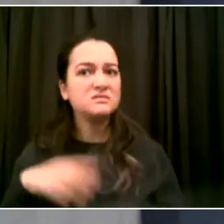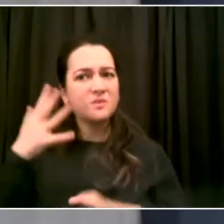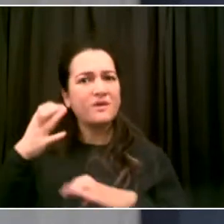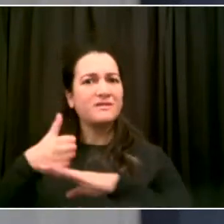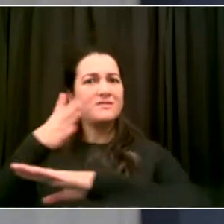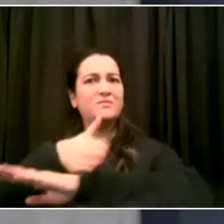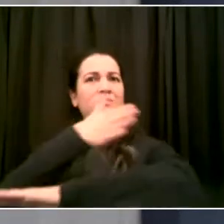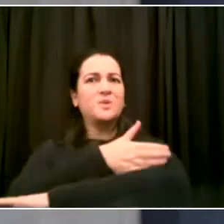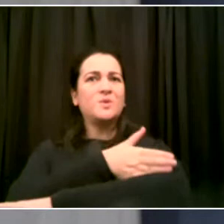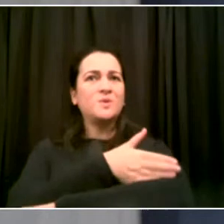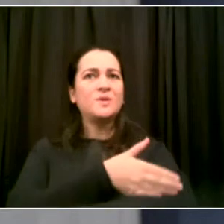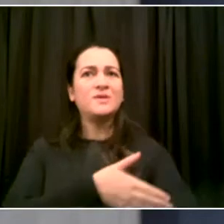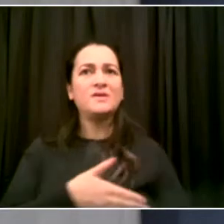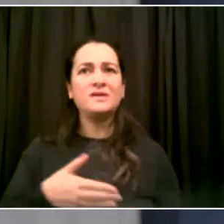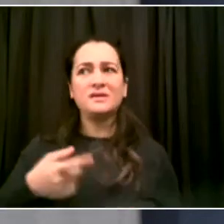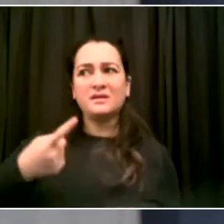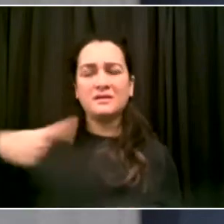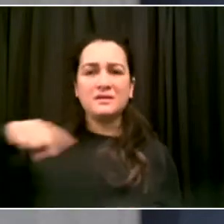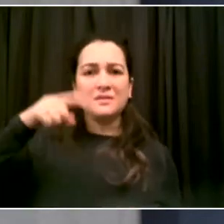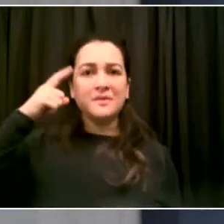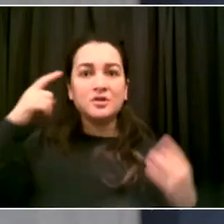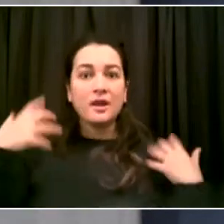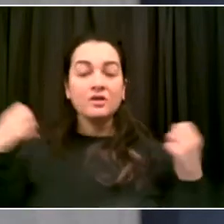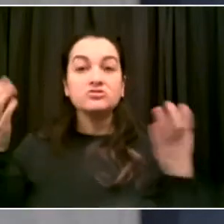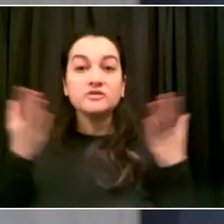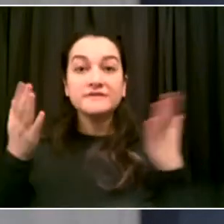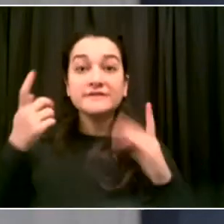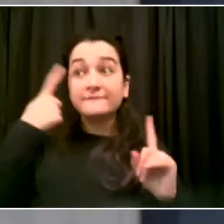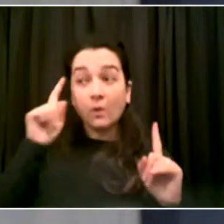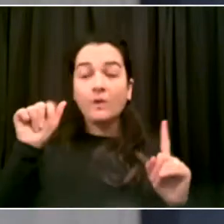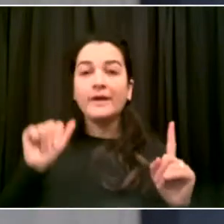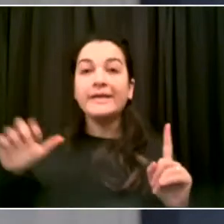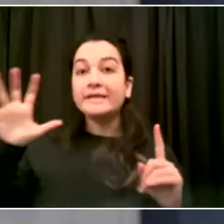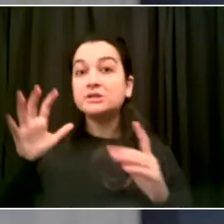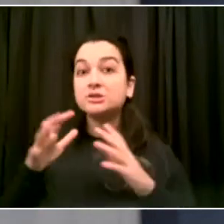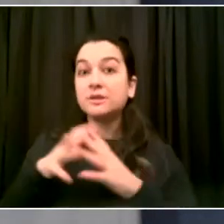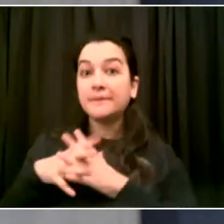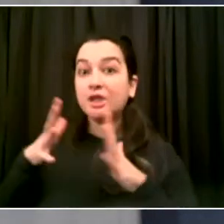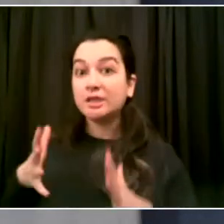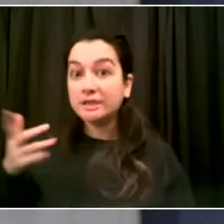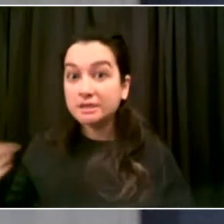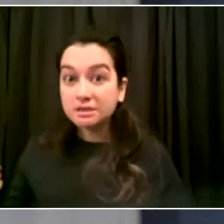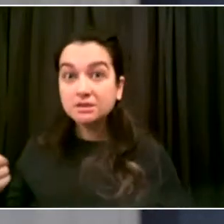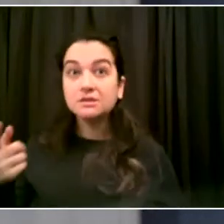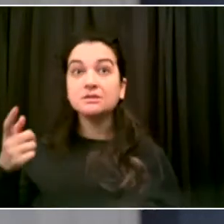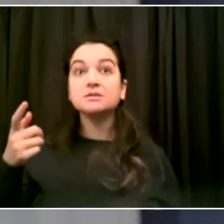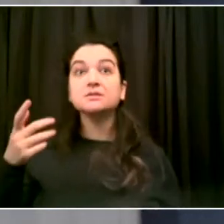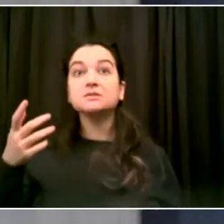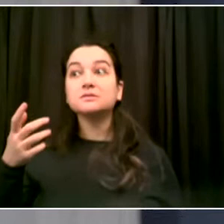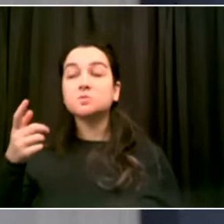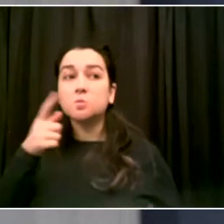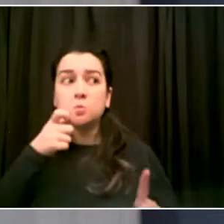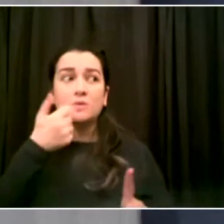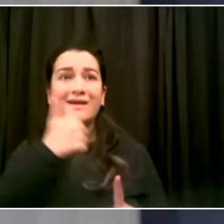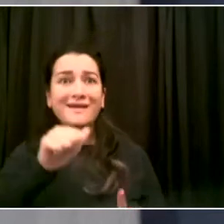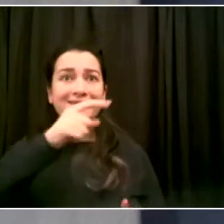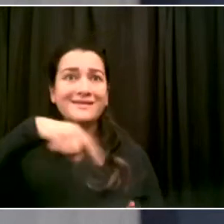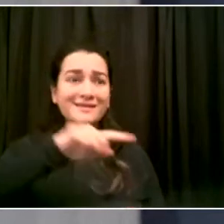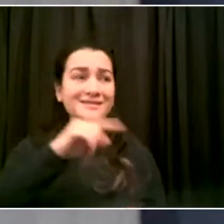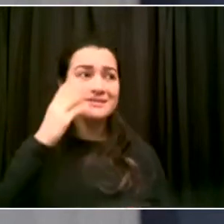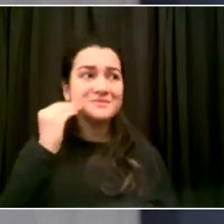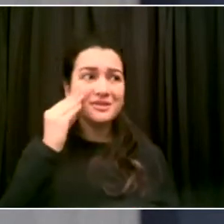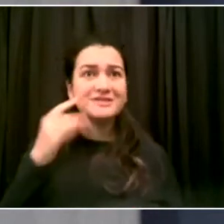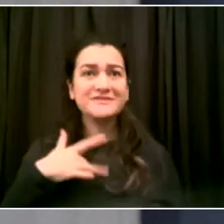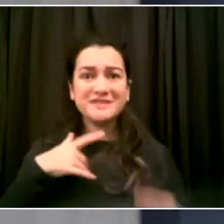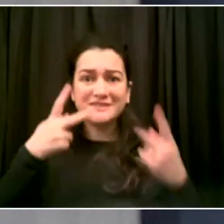and connect victims to mental health services and programs to help them heal and recover. Anti-Asian violence is real, and we are